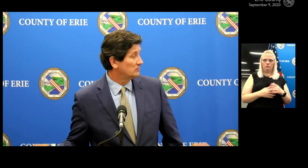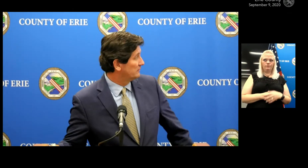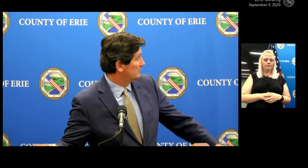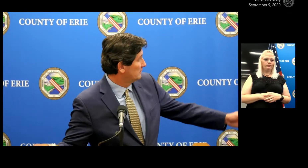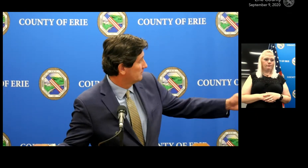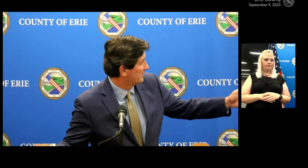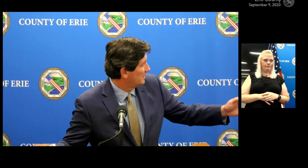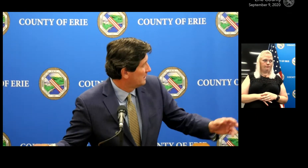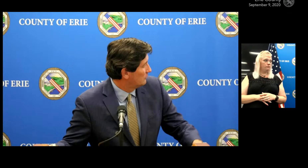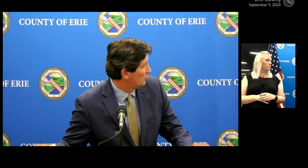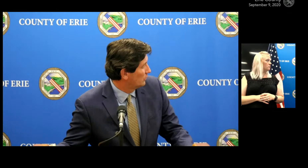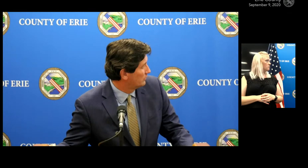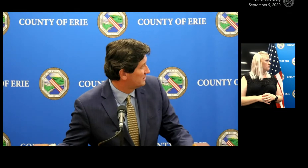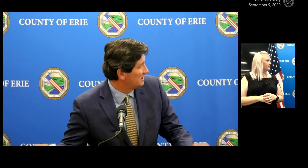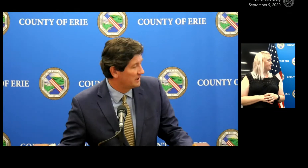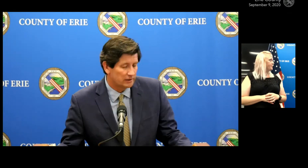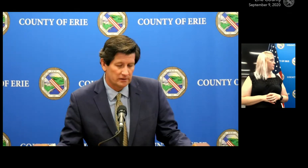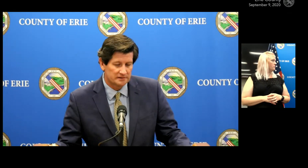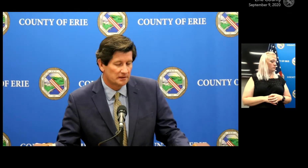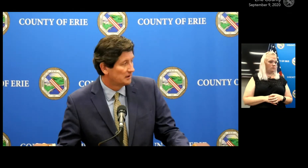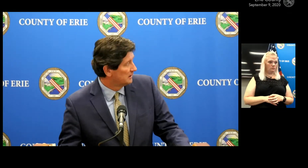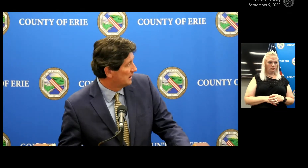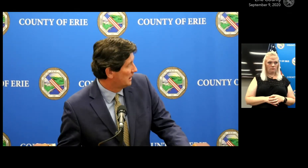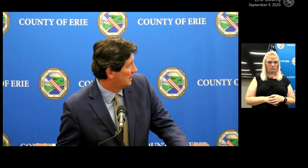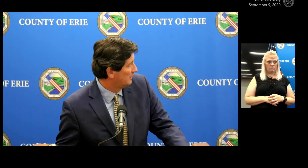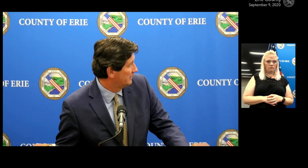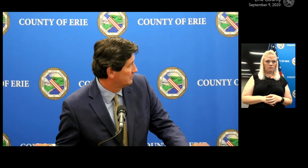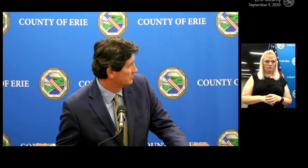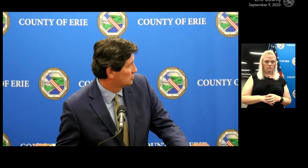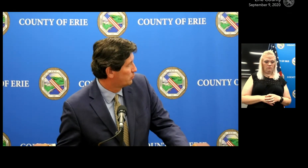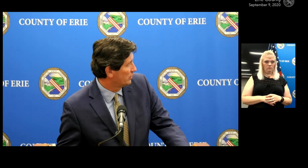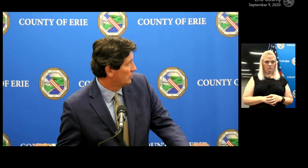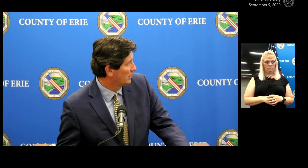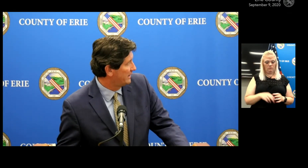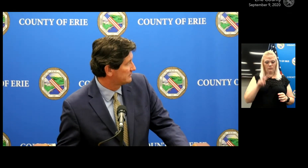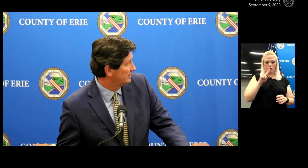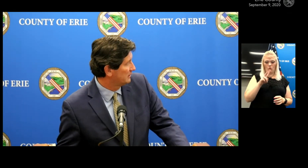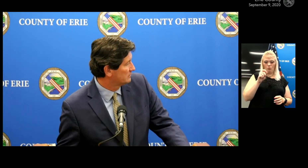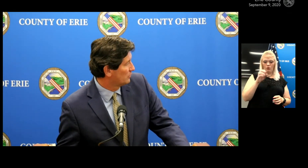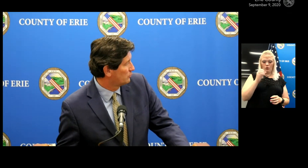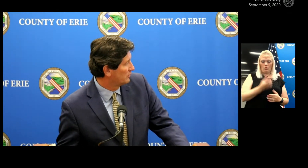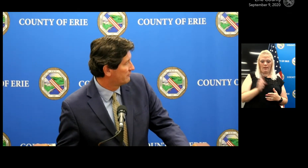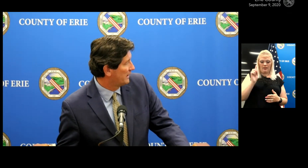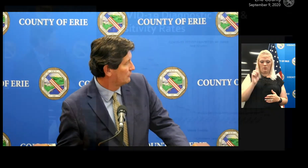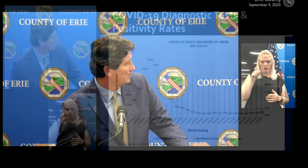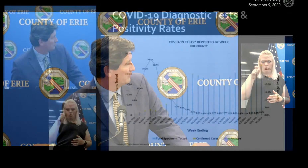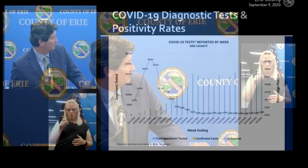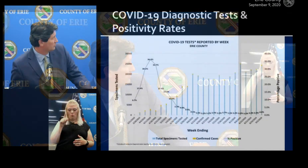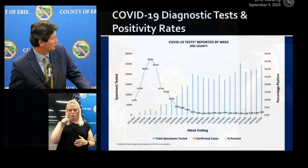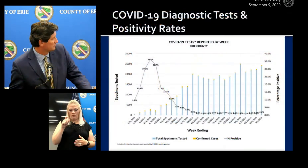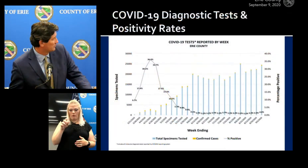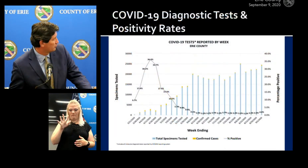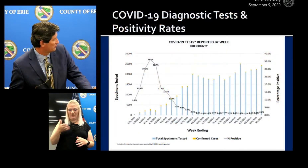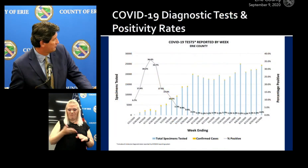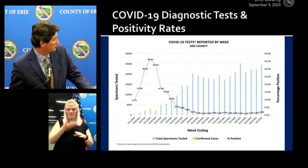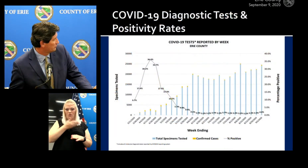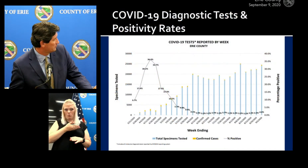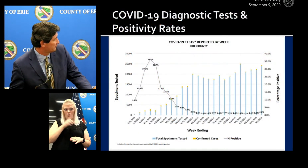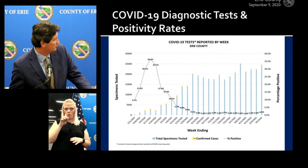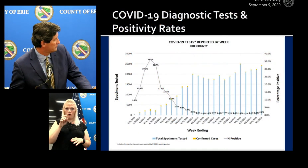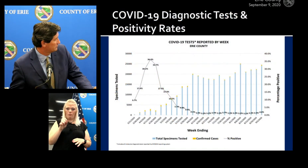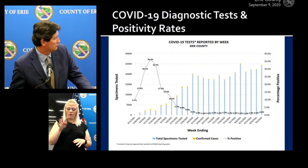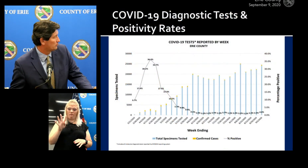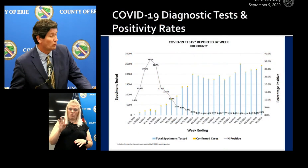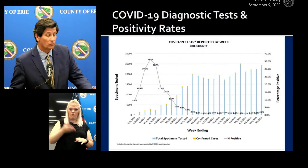as what we see here is it was 2.0 last week, it was 1.5 the week before, it was 1.4 the